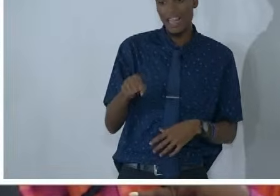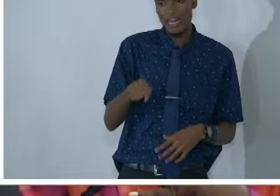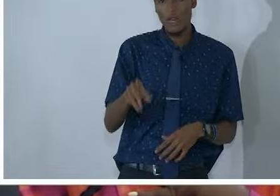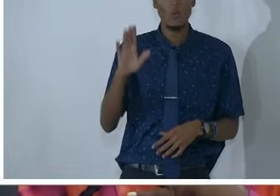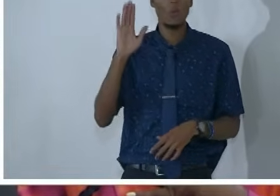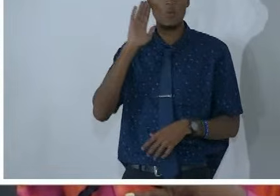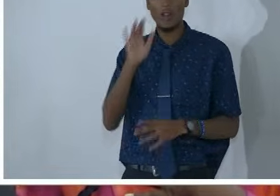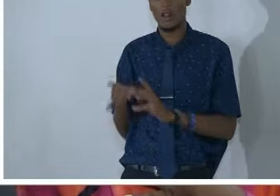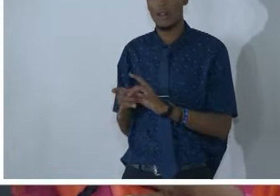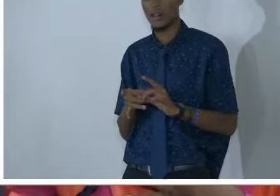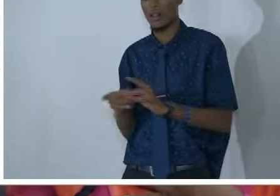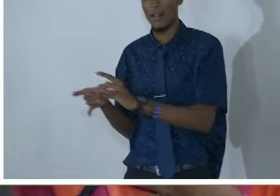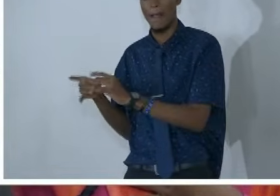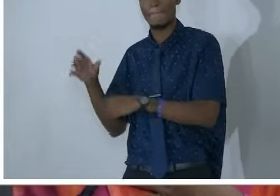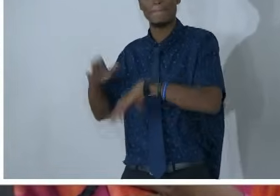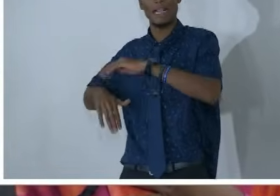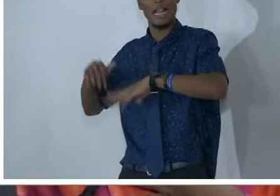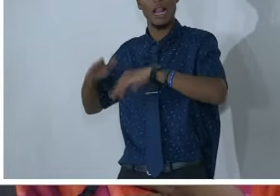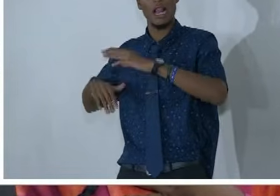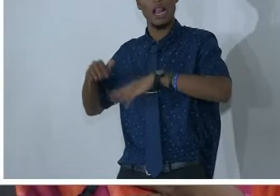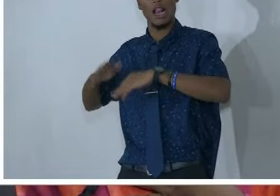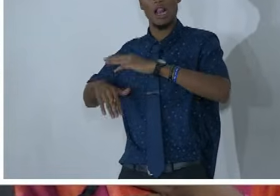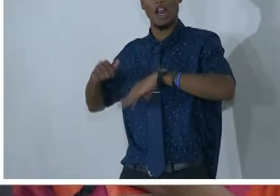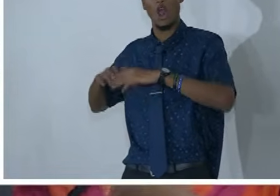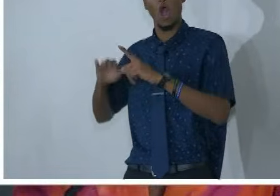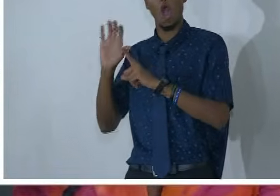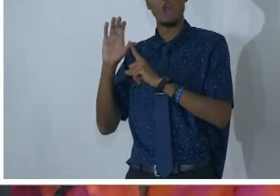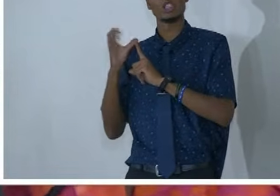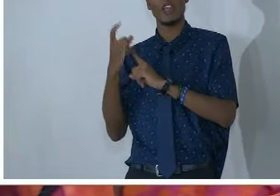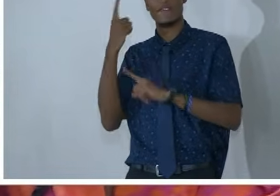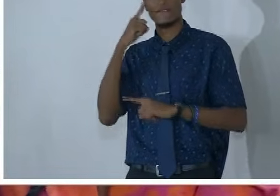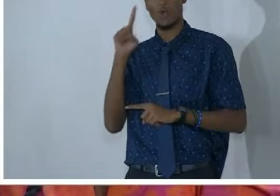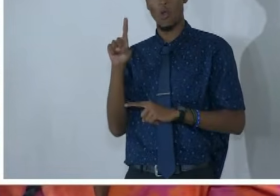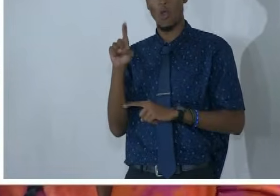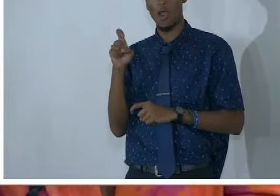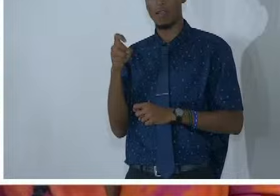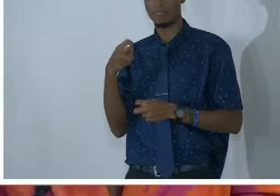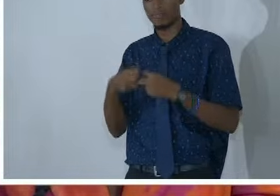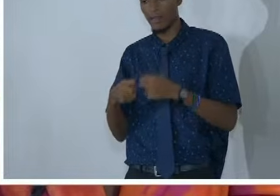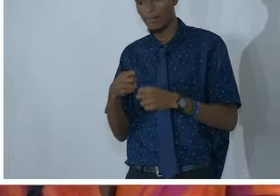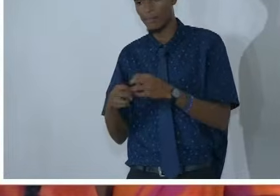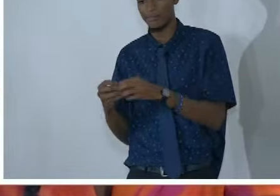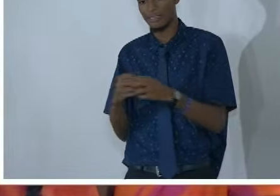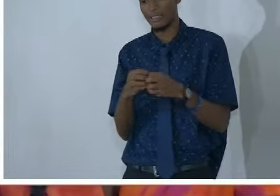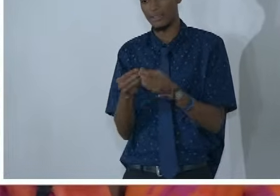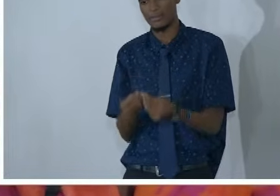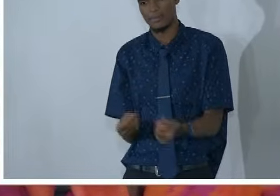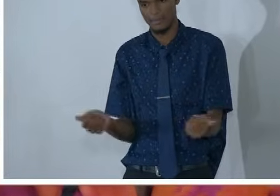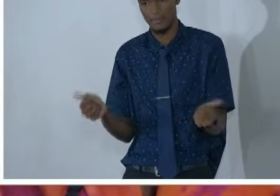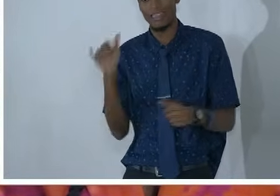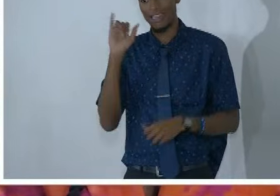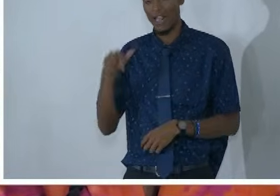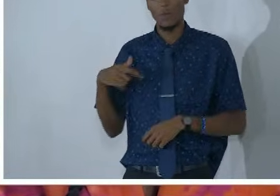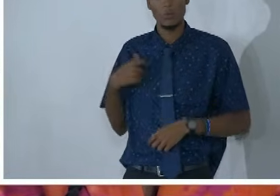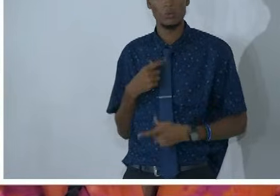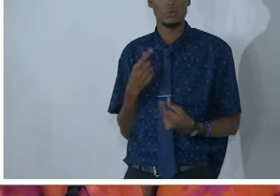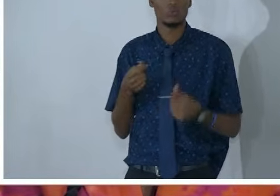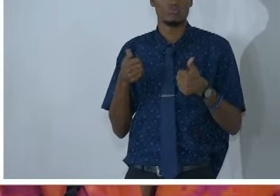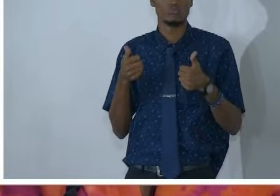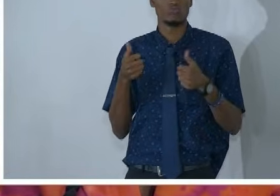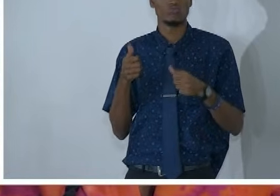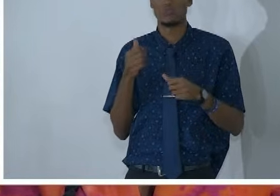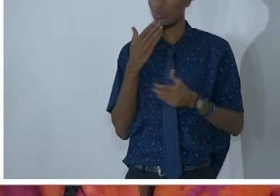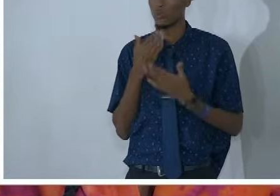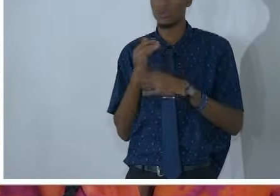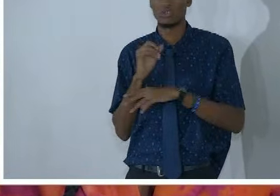building that culture of mediation. We have done a fantastic job across administrations, for